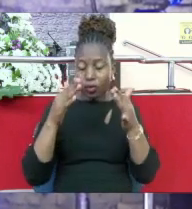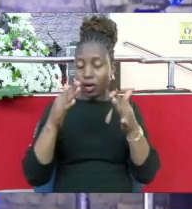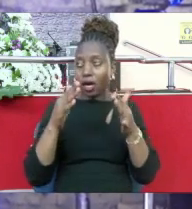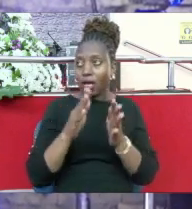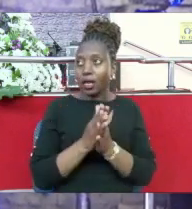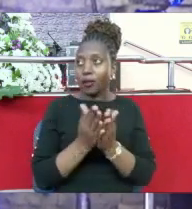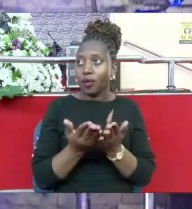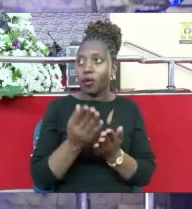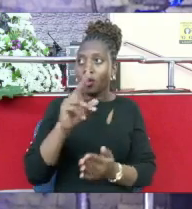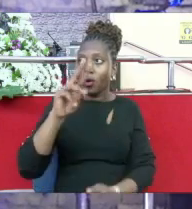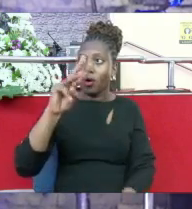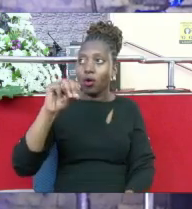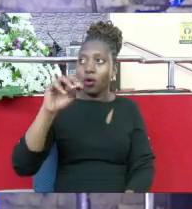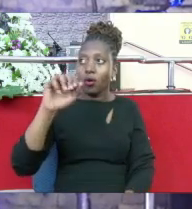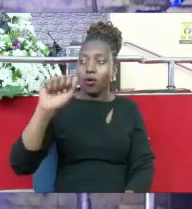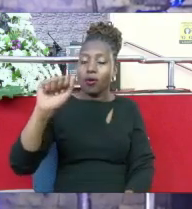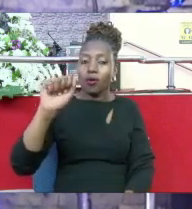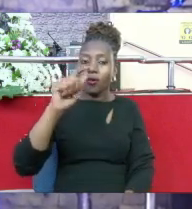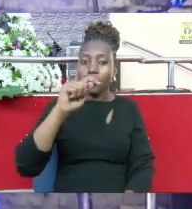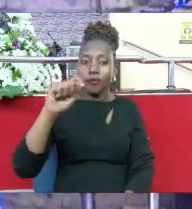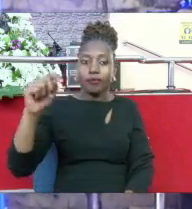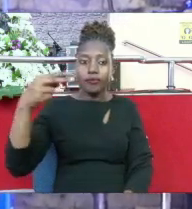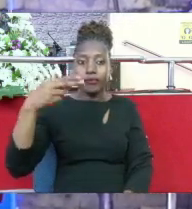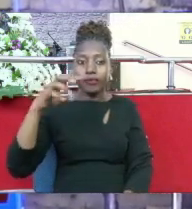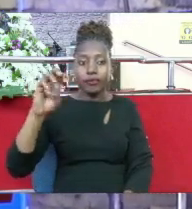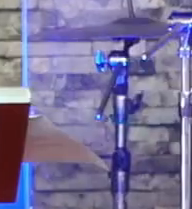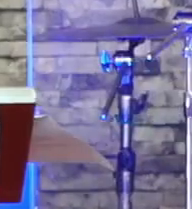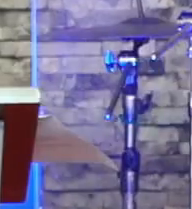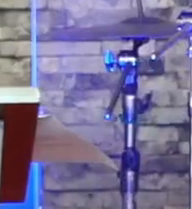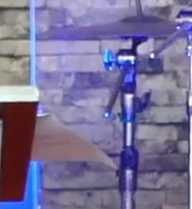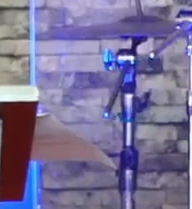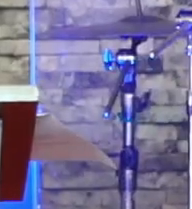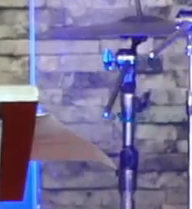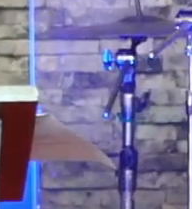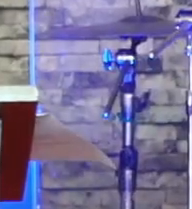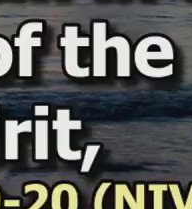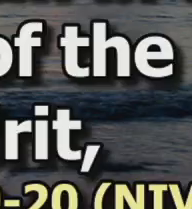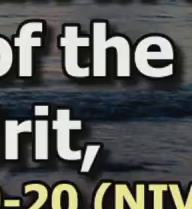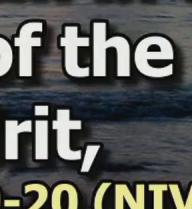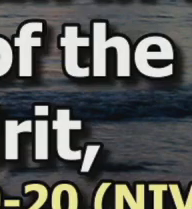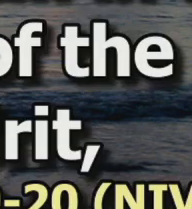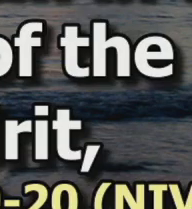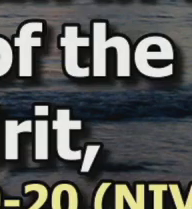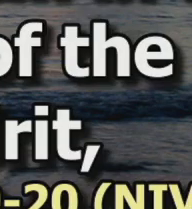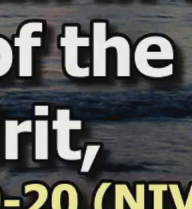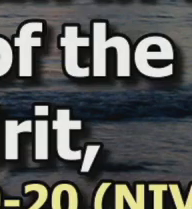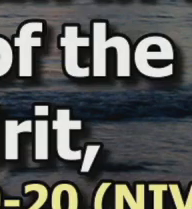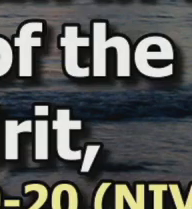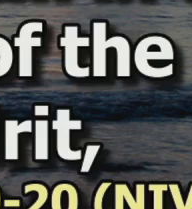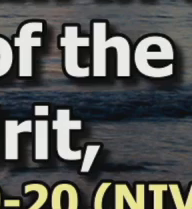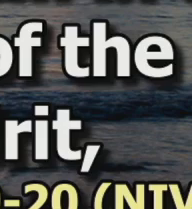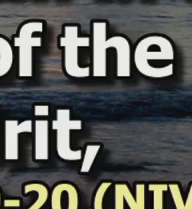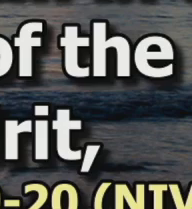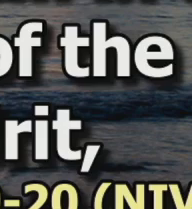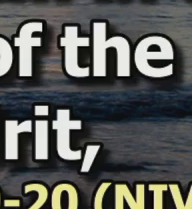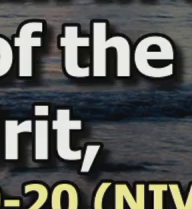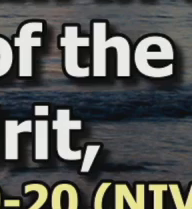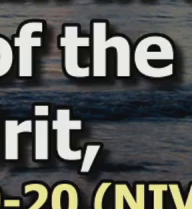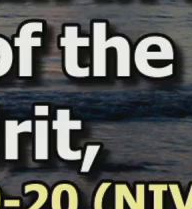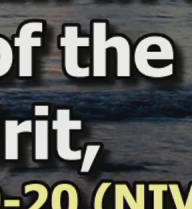28:19-20. Mathayo 28 mstari wa 20. 19 to 20,